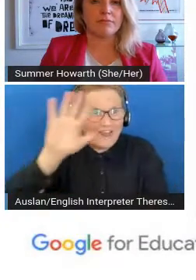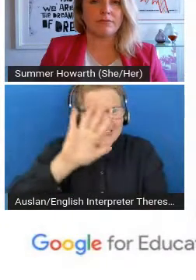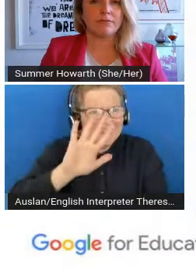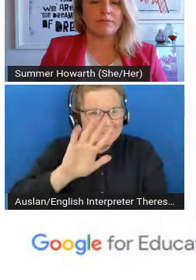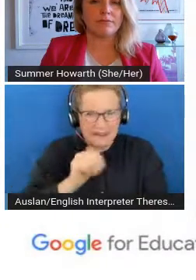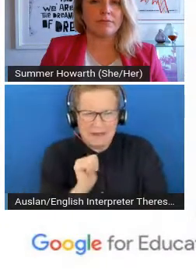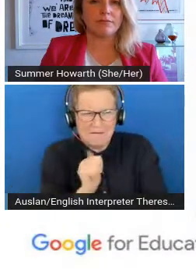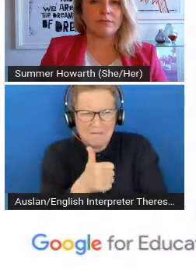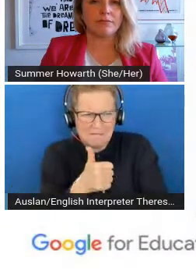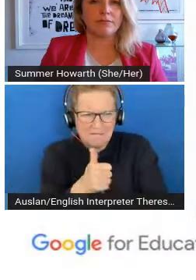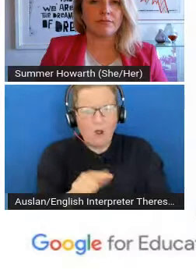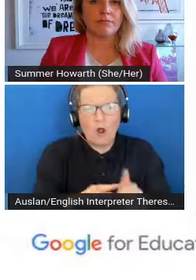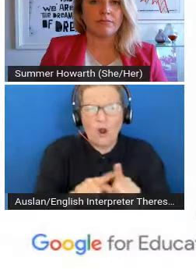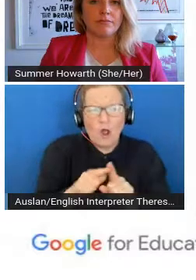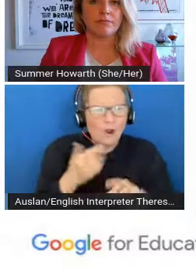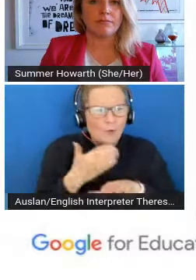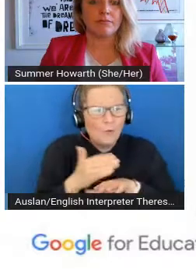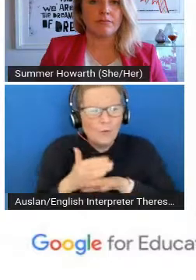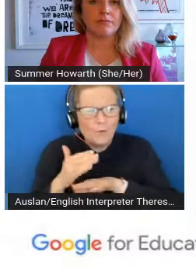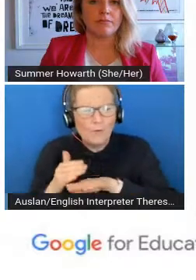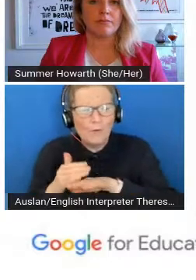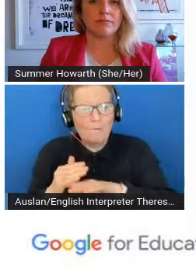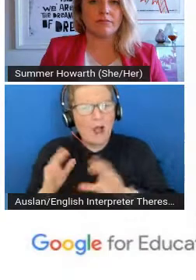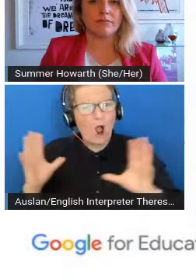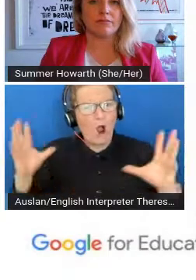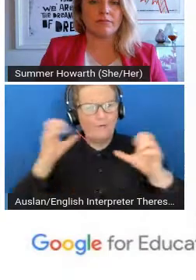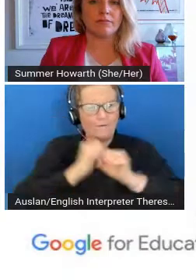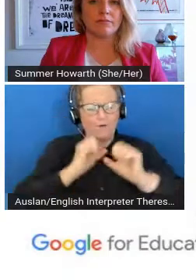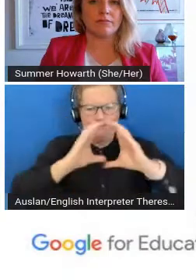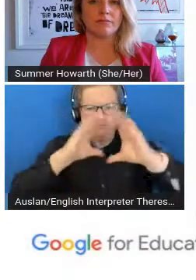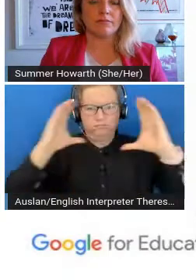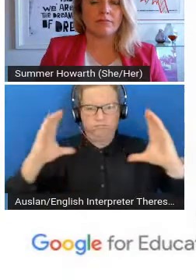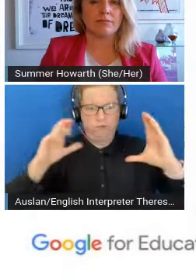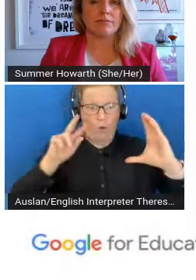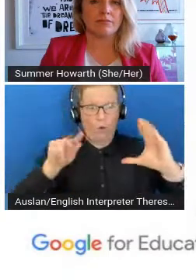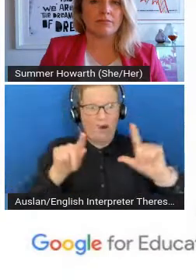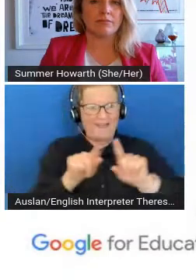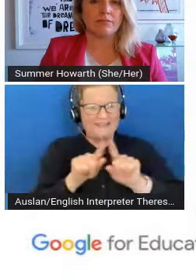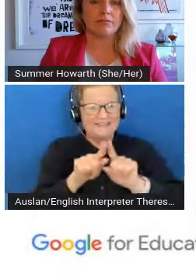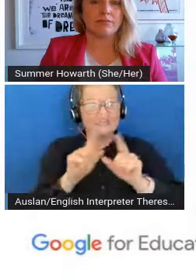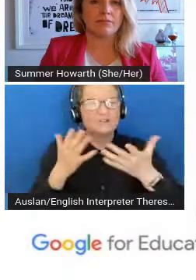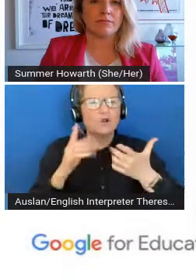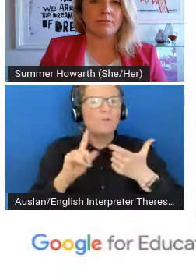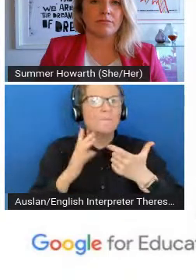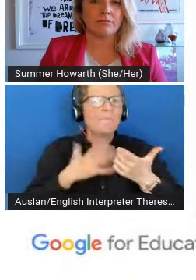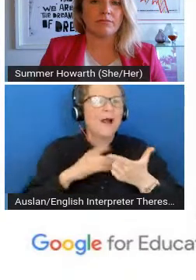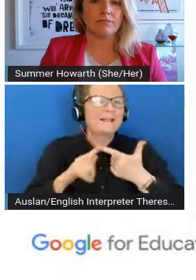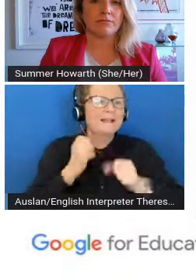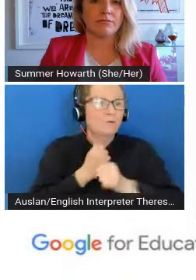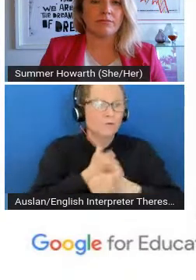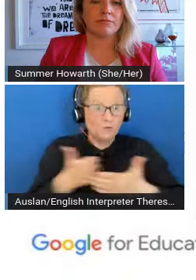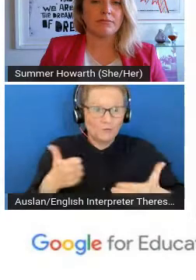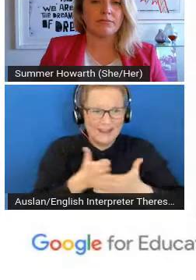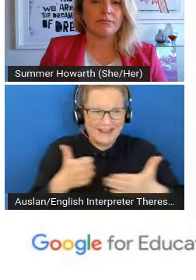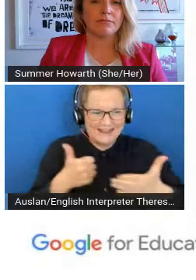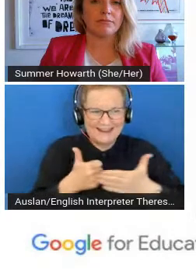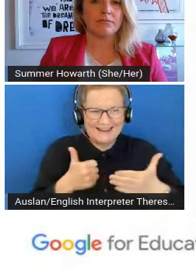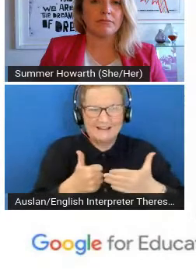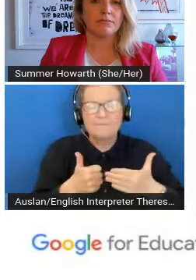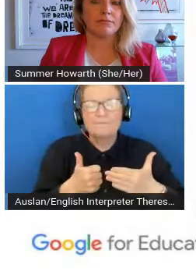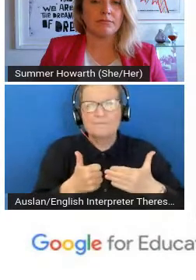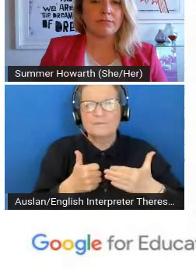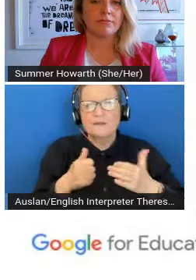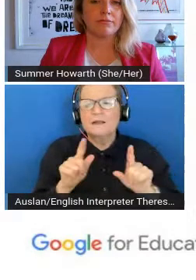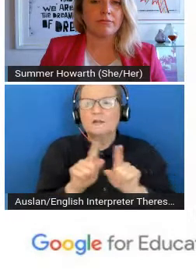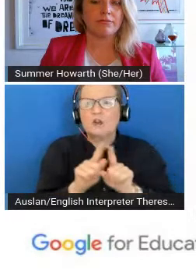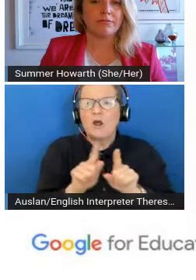to come, but this is what it looks like as an overview. And I always give the example of saying, it's like